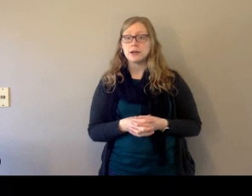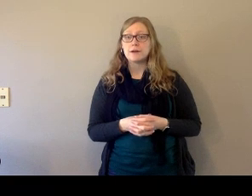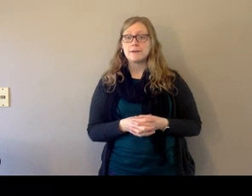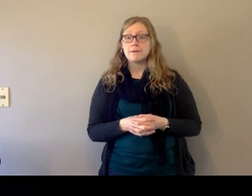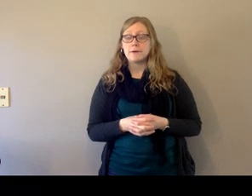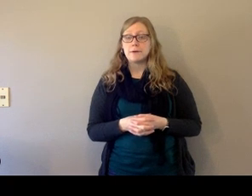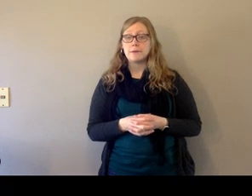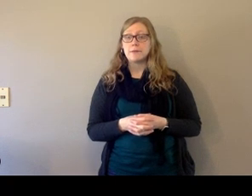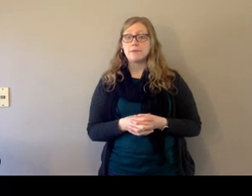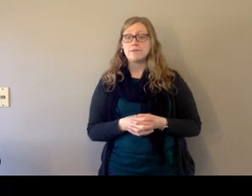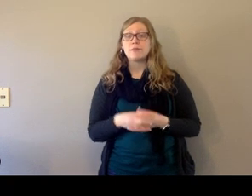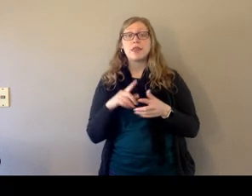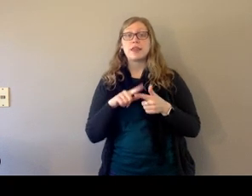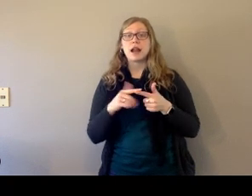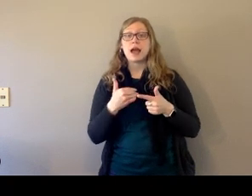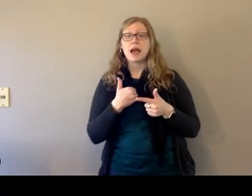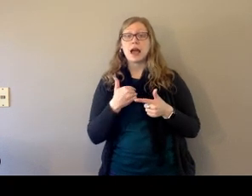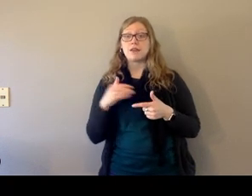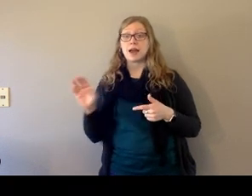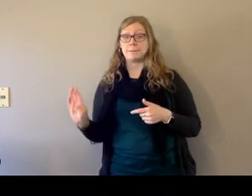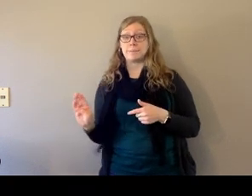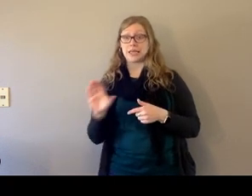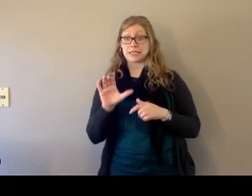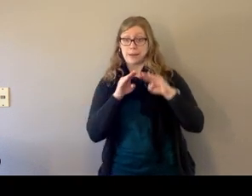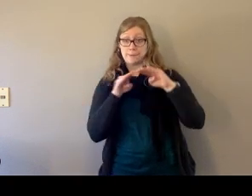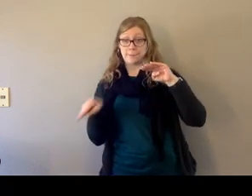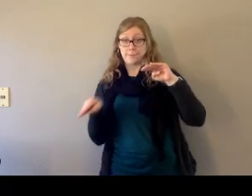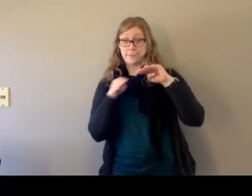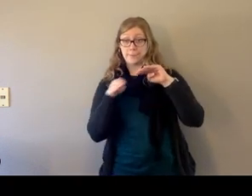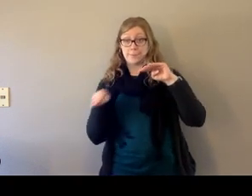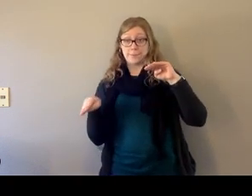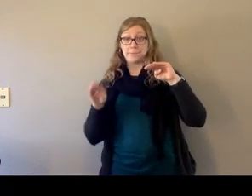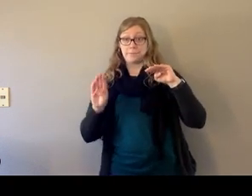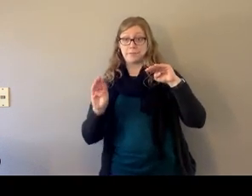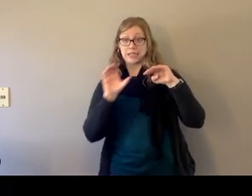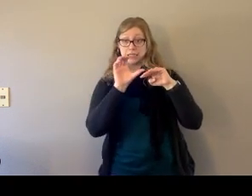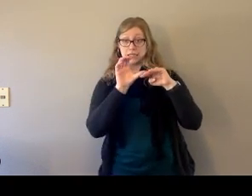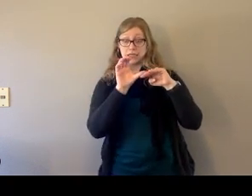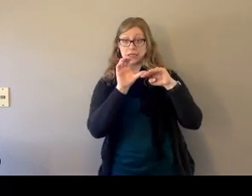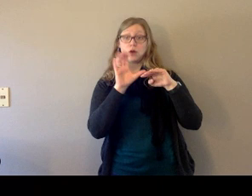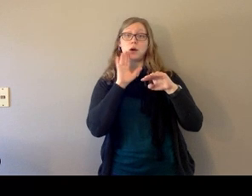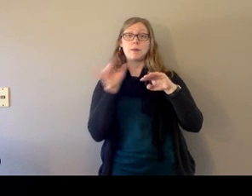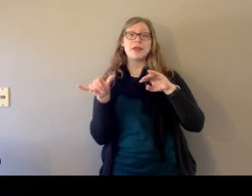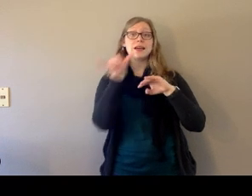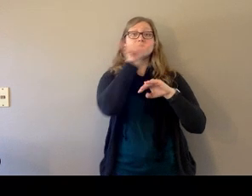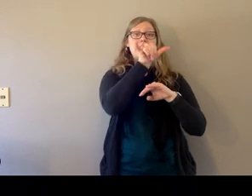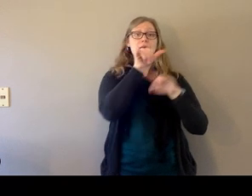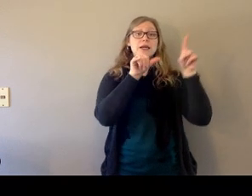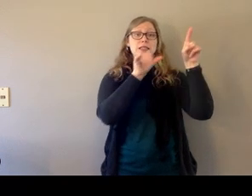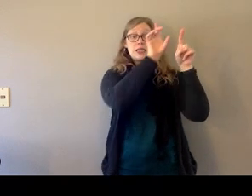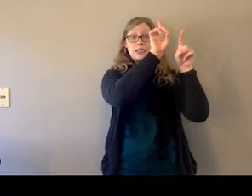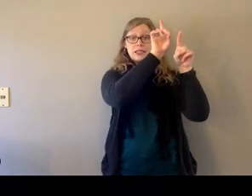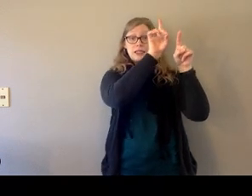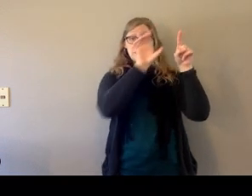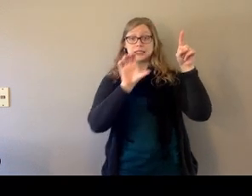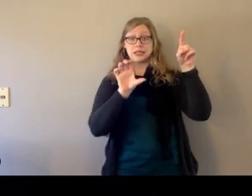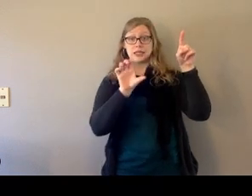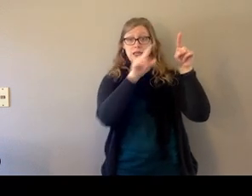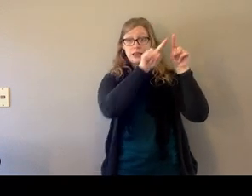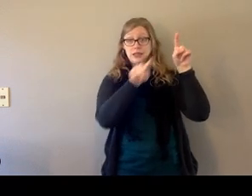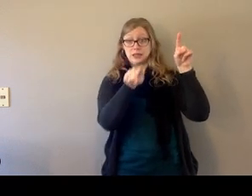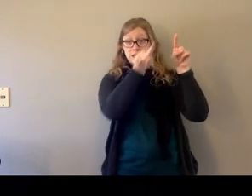BC, side BC is going to be the same as DC. So BC is